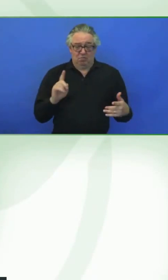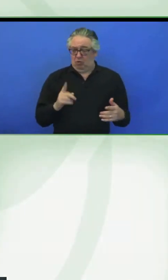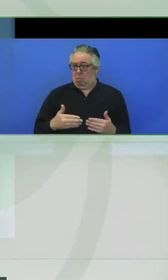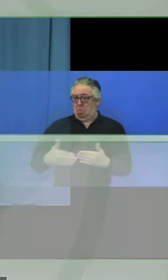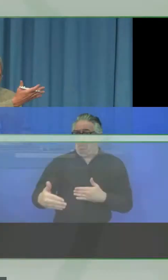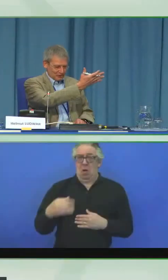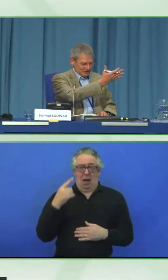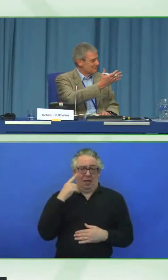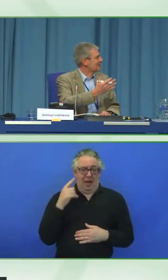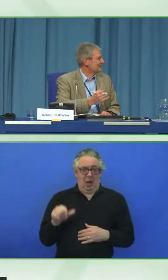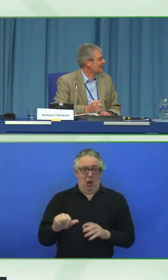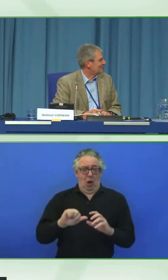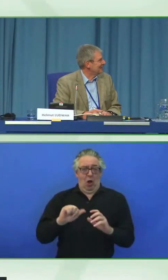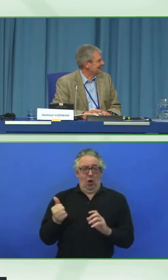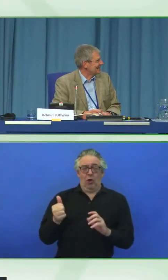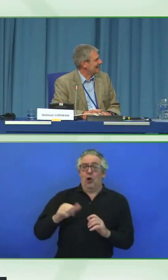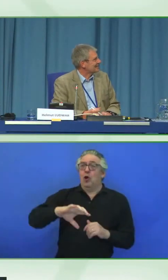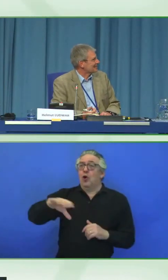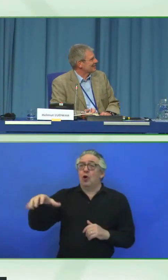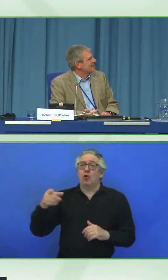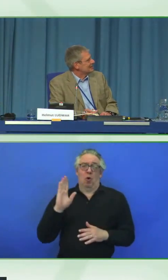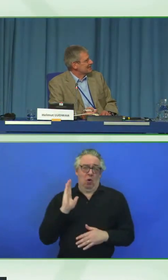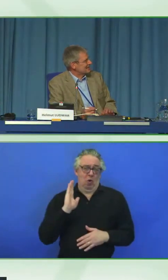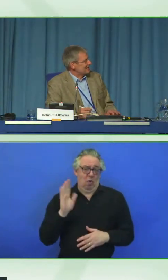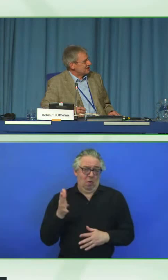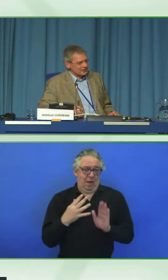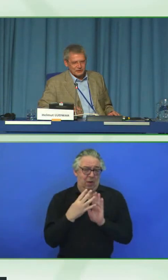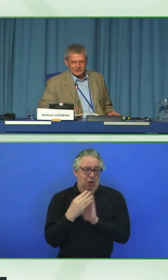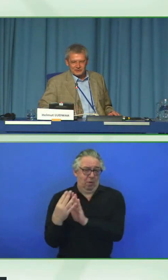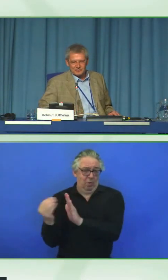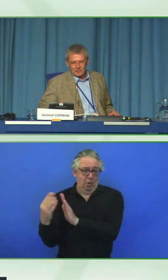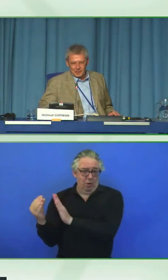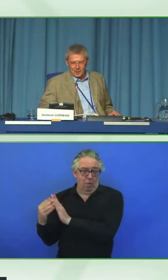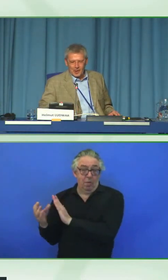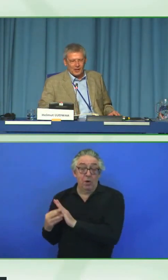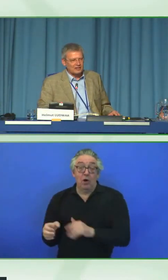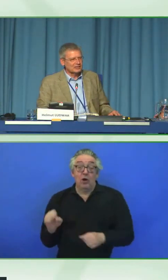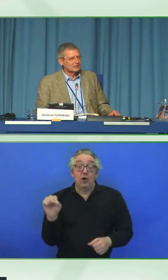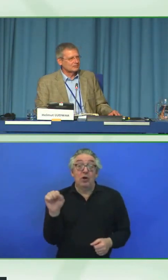languages. So, Sebastien, please tell us, the stage is yours.